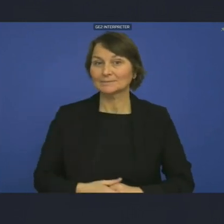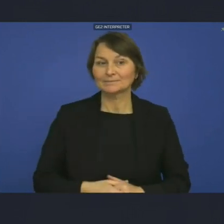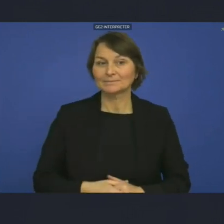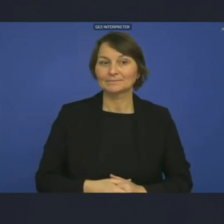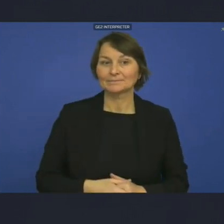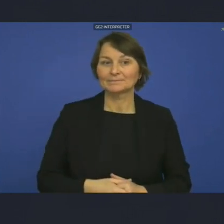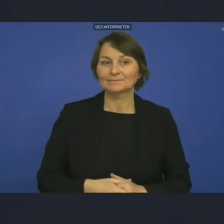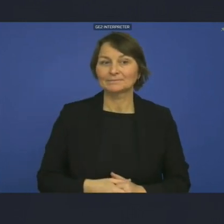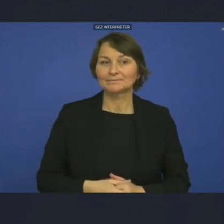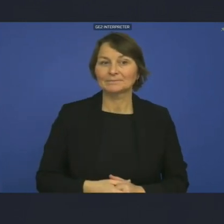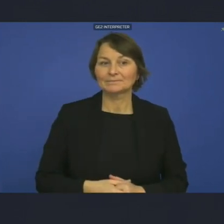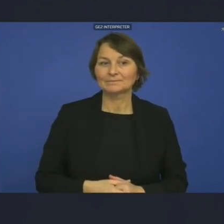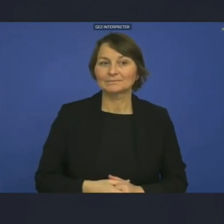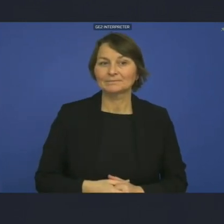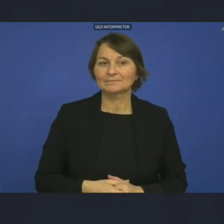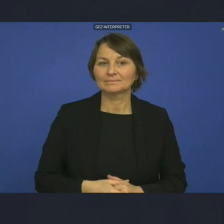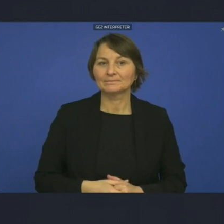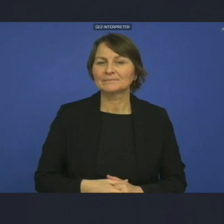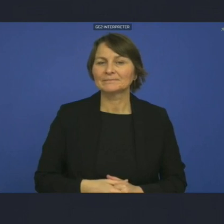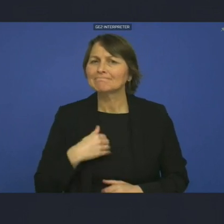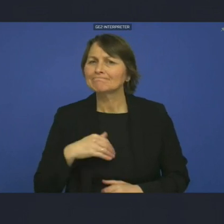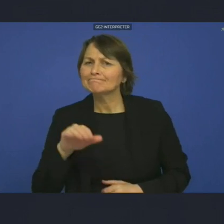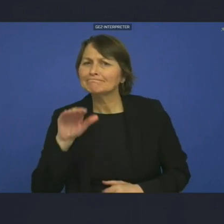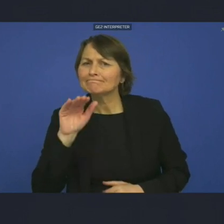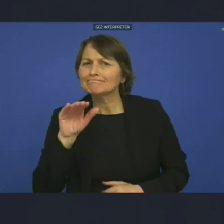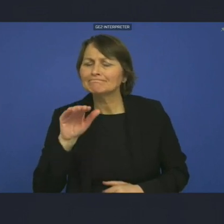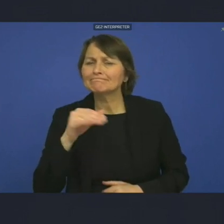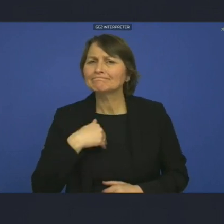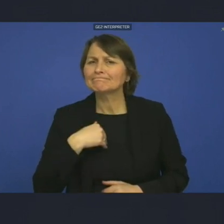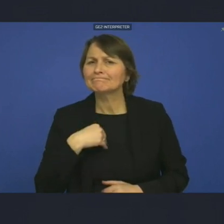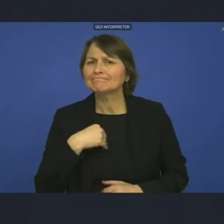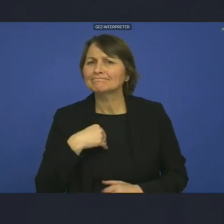I'd like to ask the colleagues in the backstage, I believe we had a question.